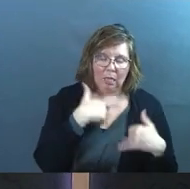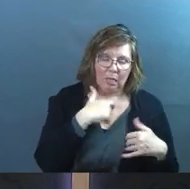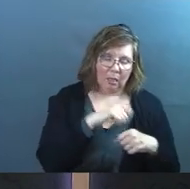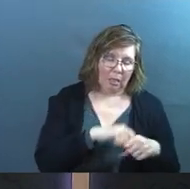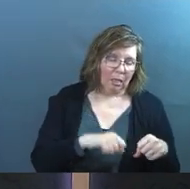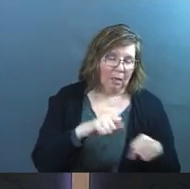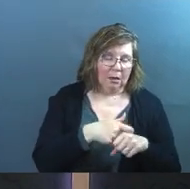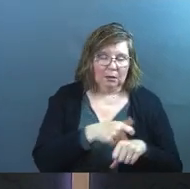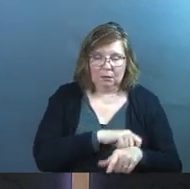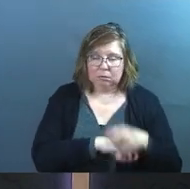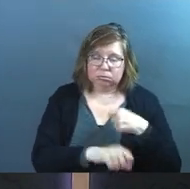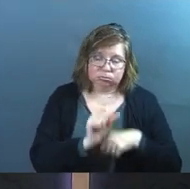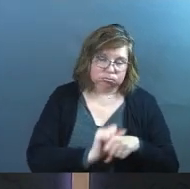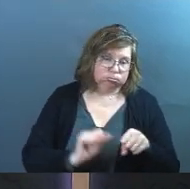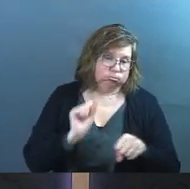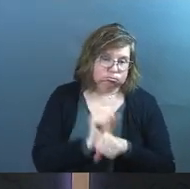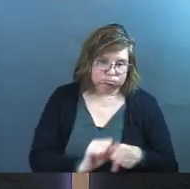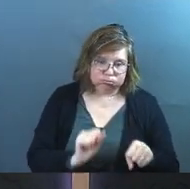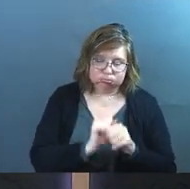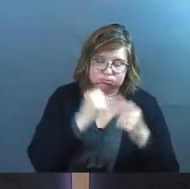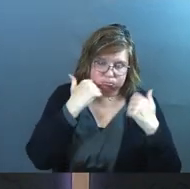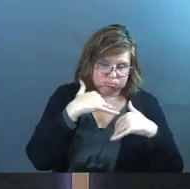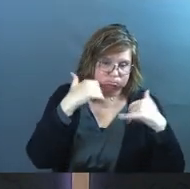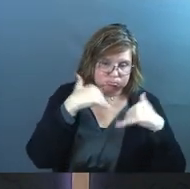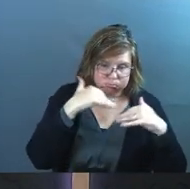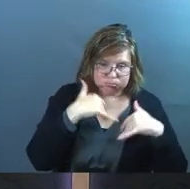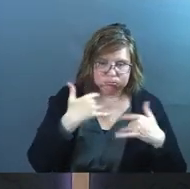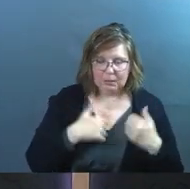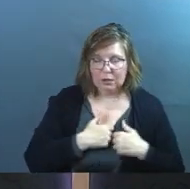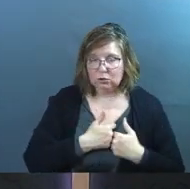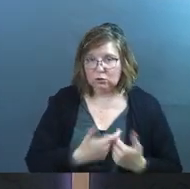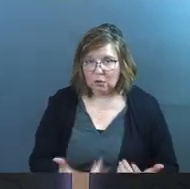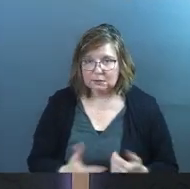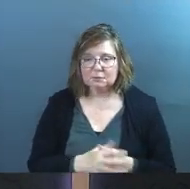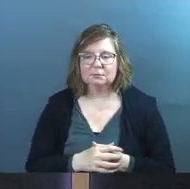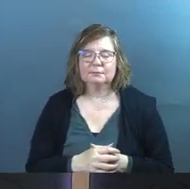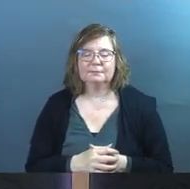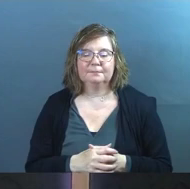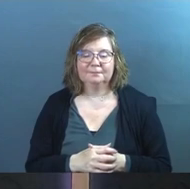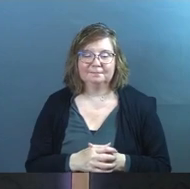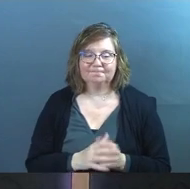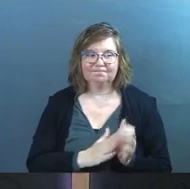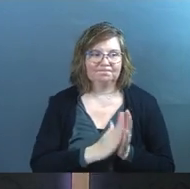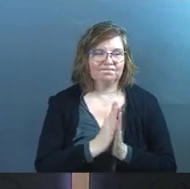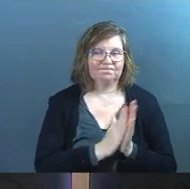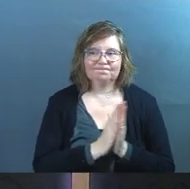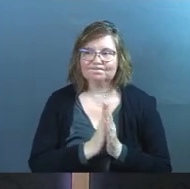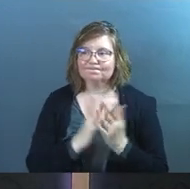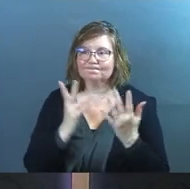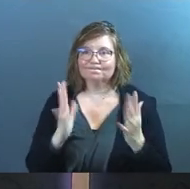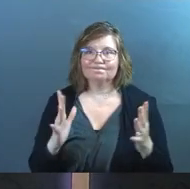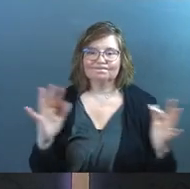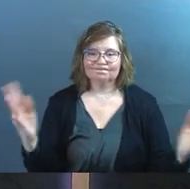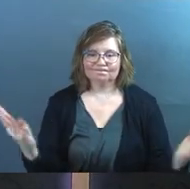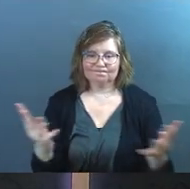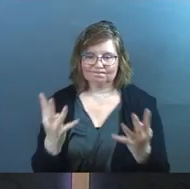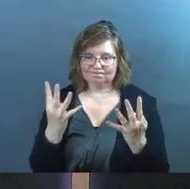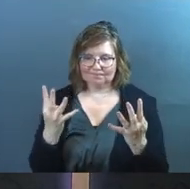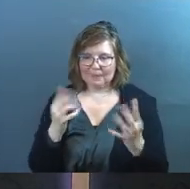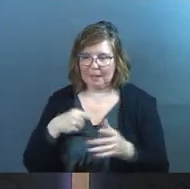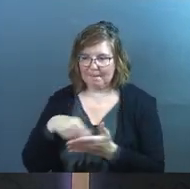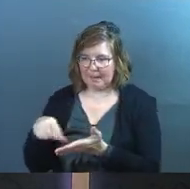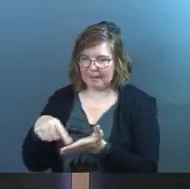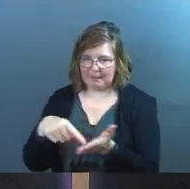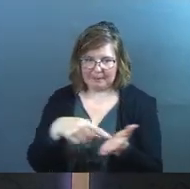in sweat, working in the summer heat, just, you know, getting after it. They're exhausted. And they're like, okay, time's up. Time for you guys to come in and we're going to pay